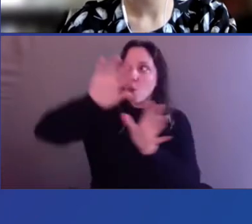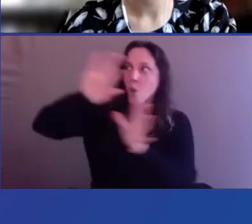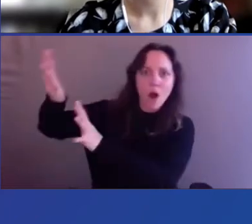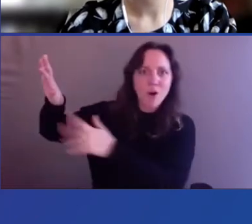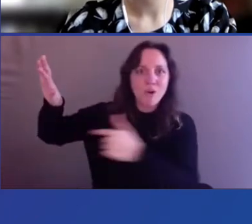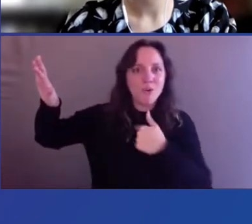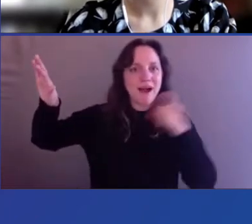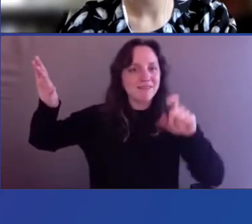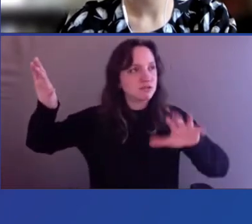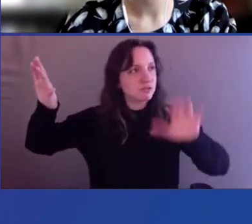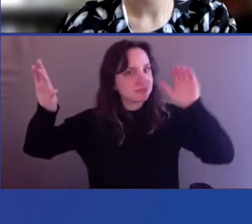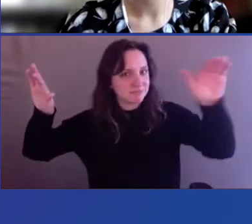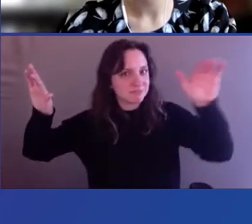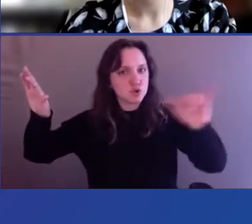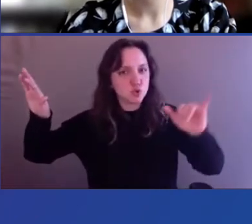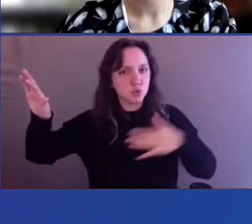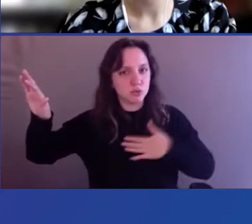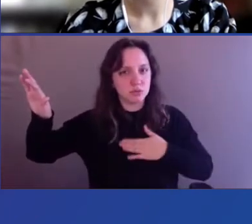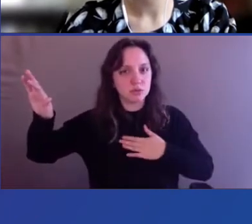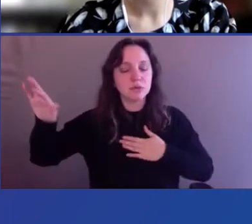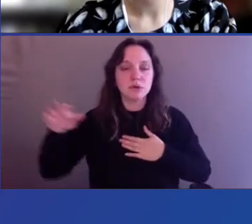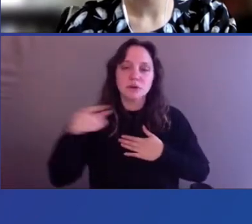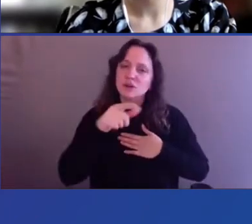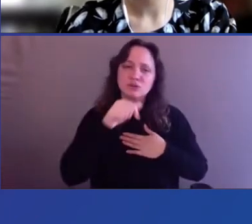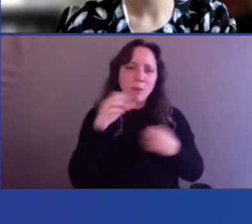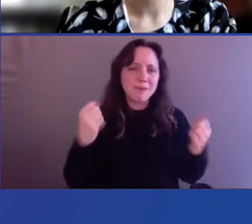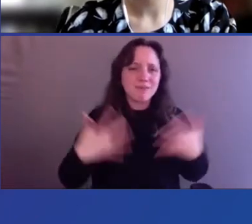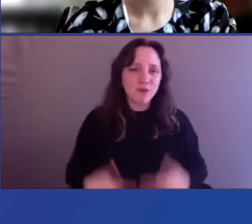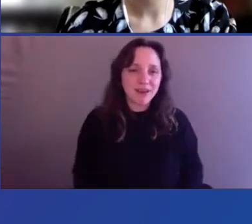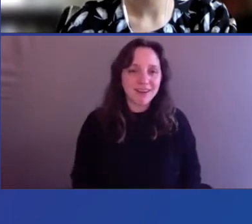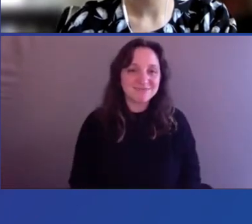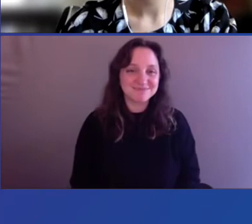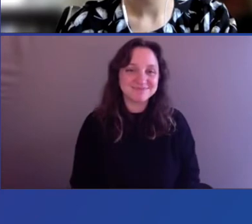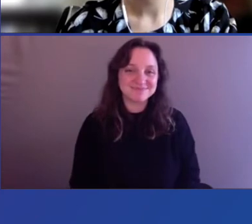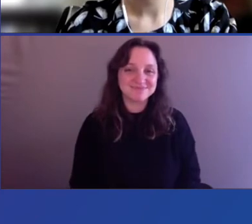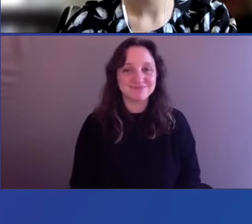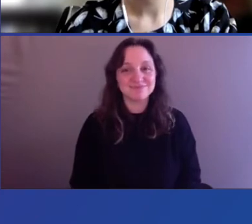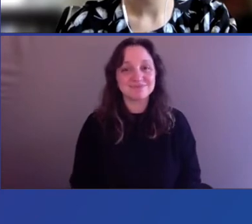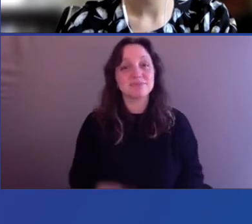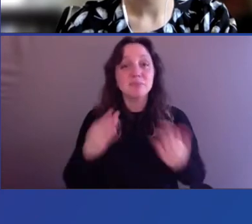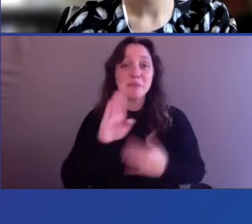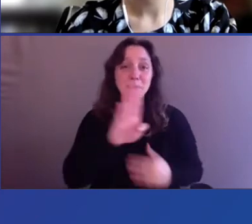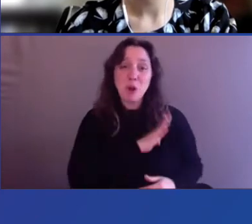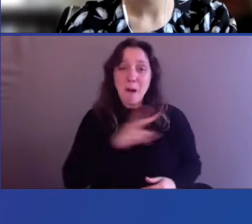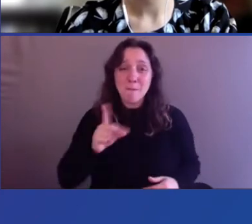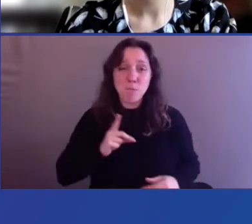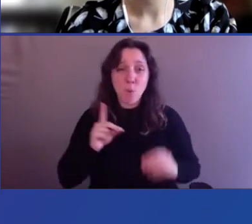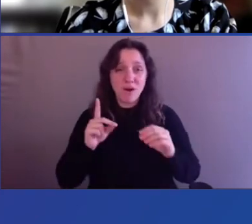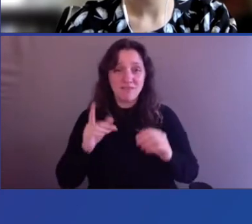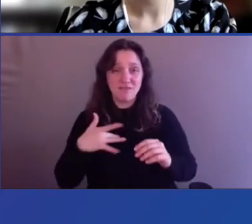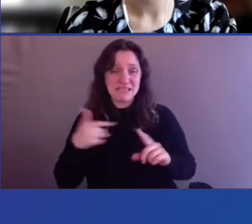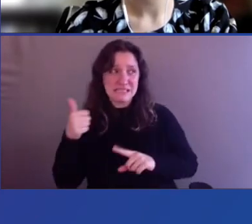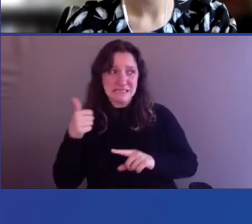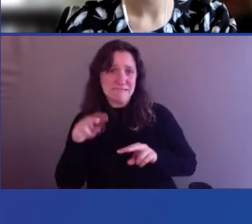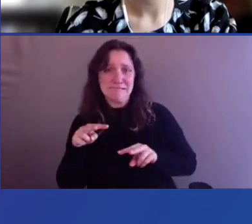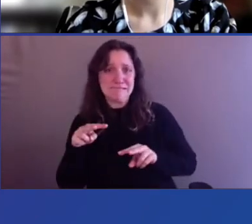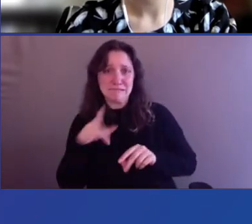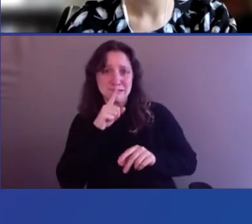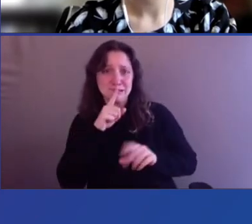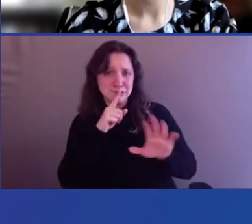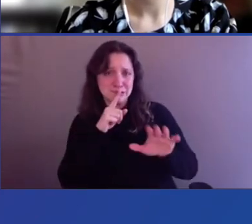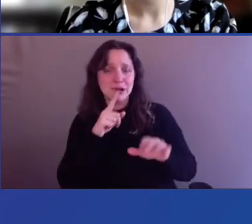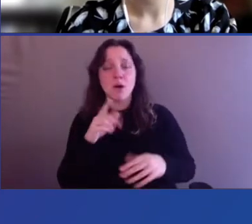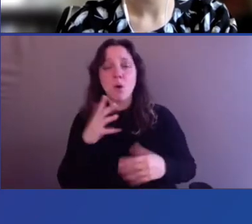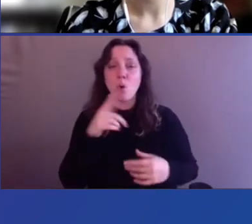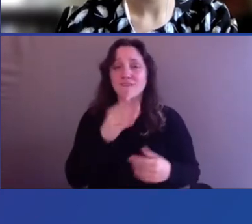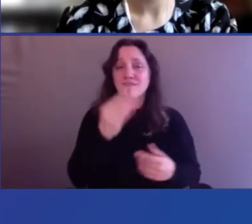live in fear of this. But I know your boards may be afraid of it. Your funder may give you cautions about it.